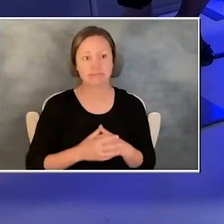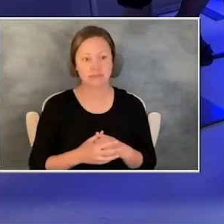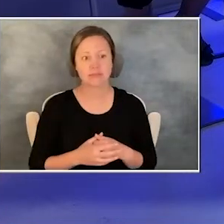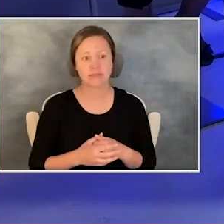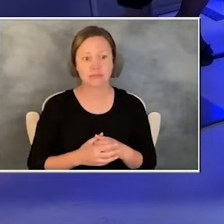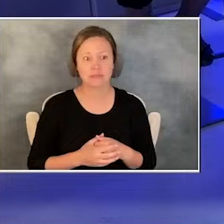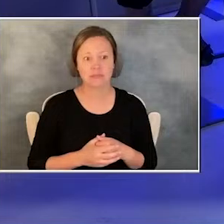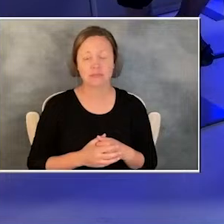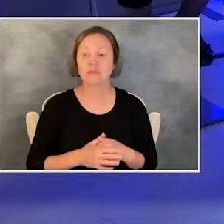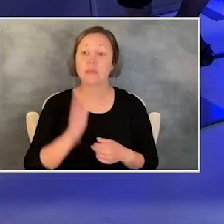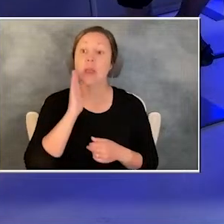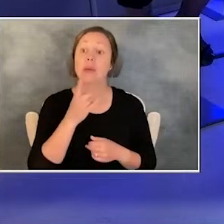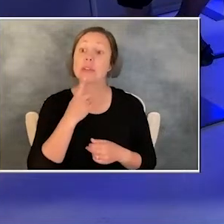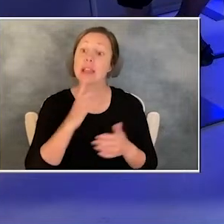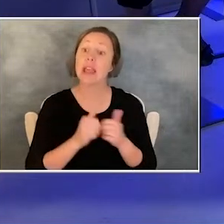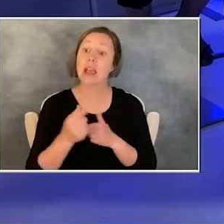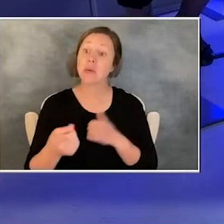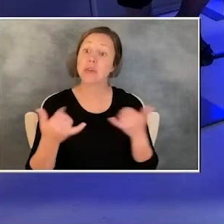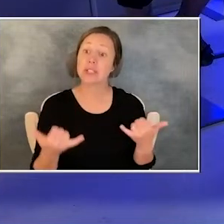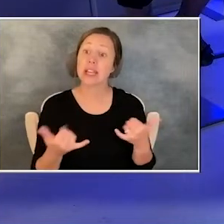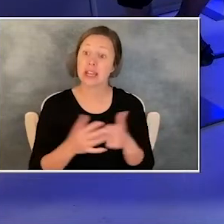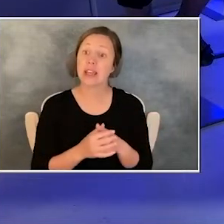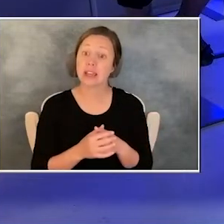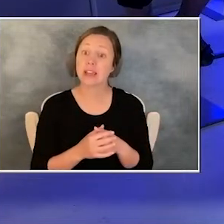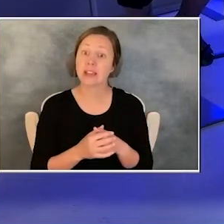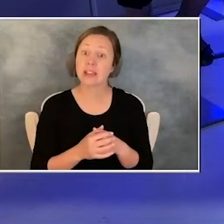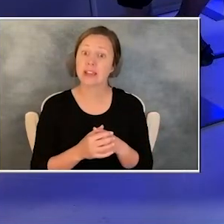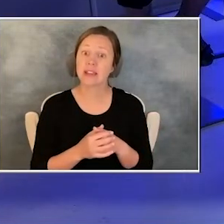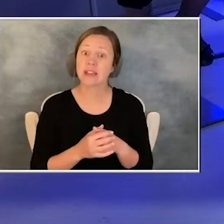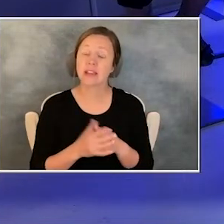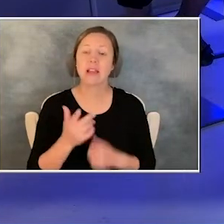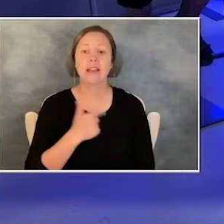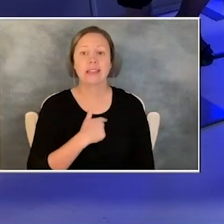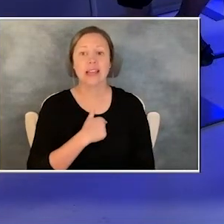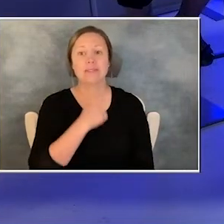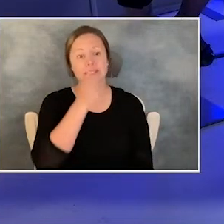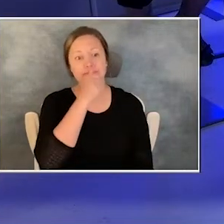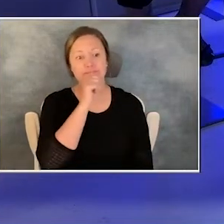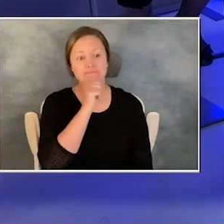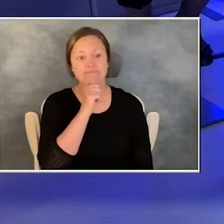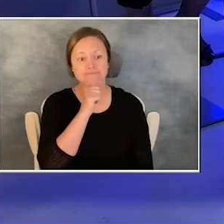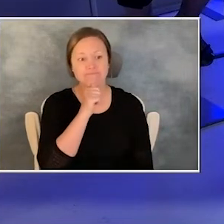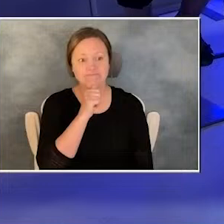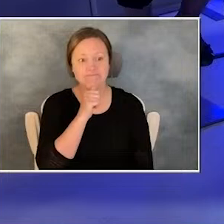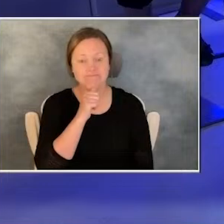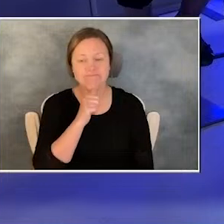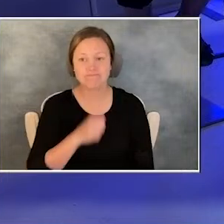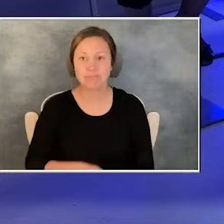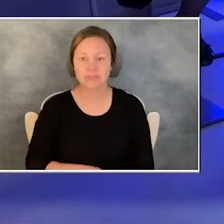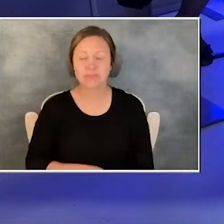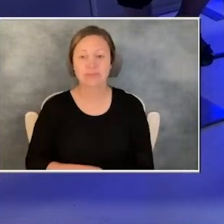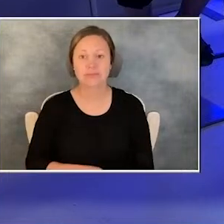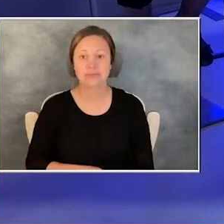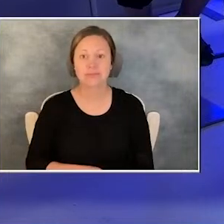how are you today? And you'll say, oh, just hanging by a thread. Yeah, white knuckling it. You're just white knuckling And it that's through like, the it's day. okay. I'm gonna just white knuckle